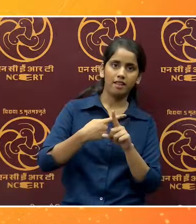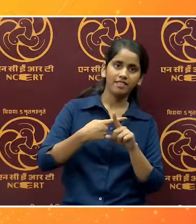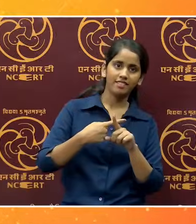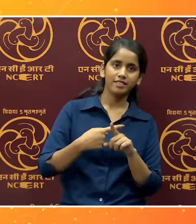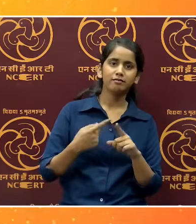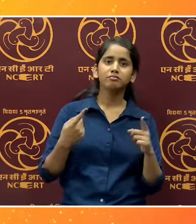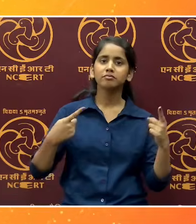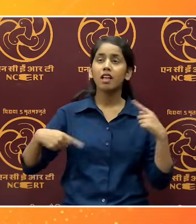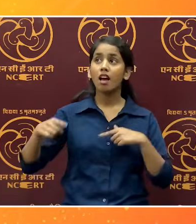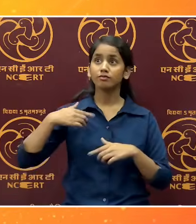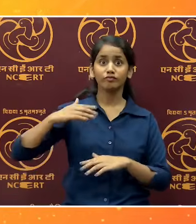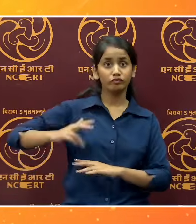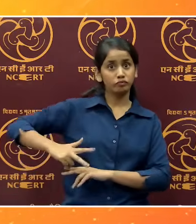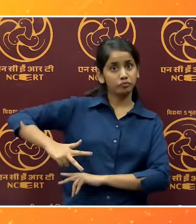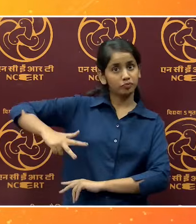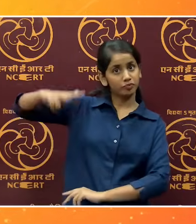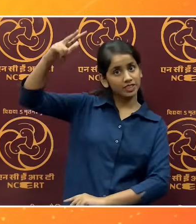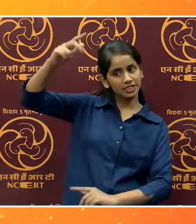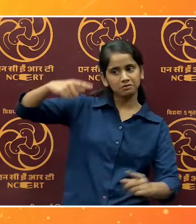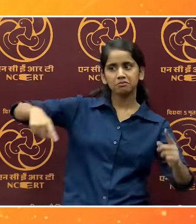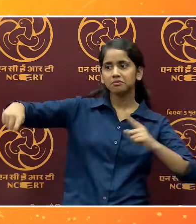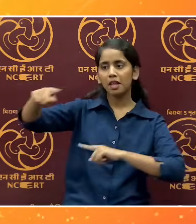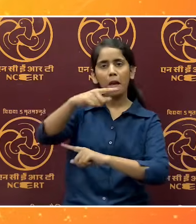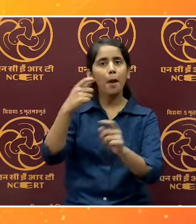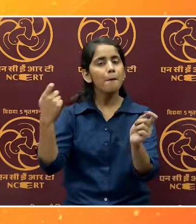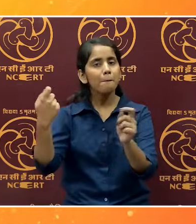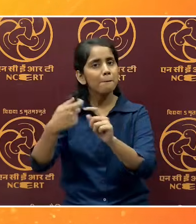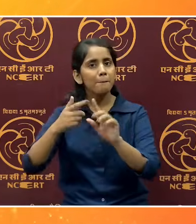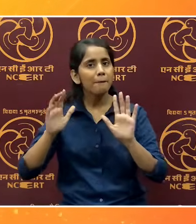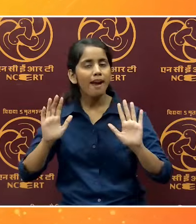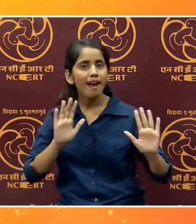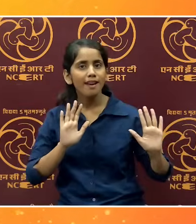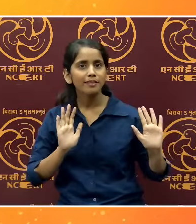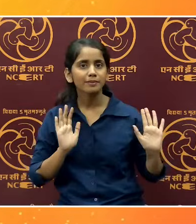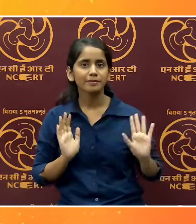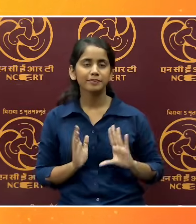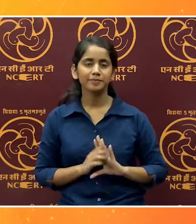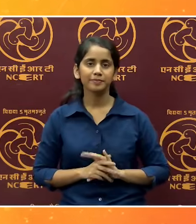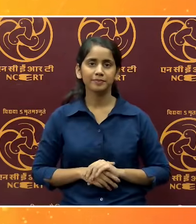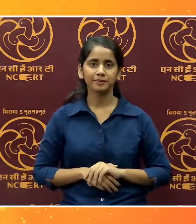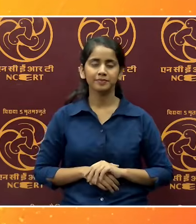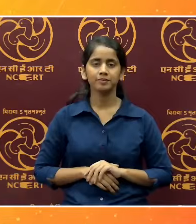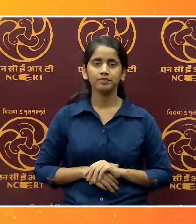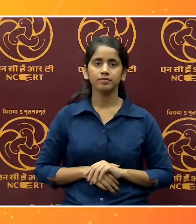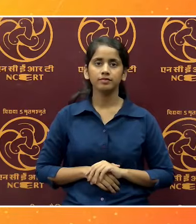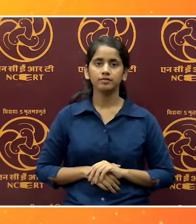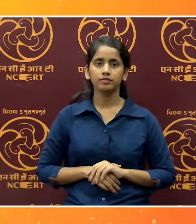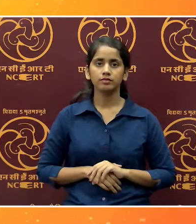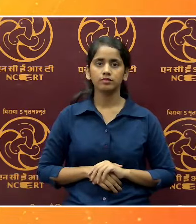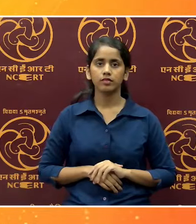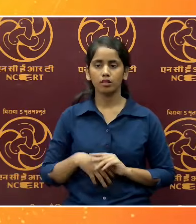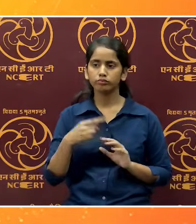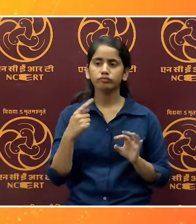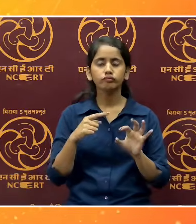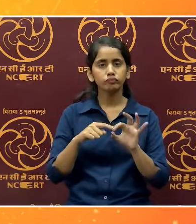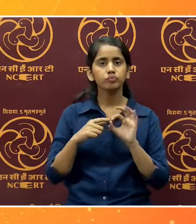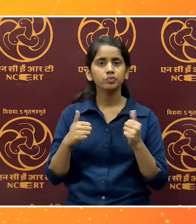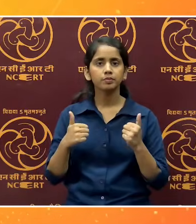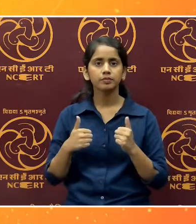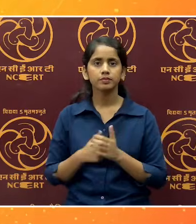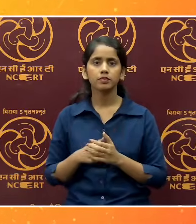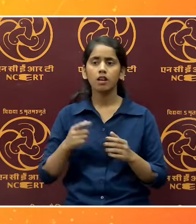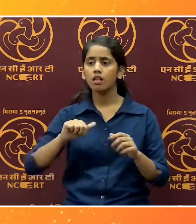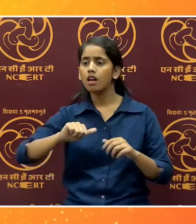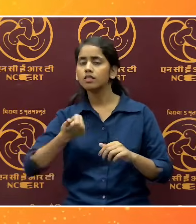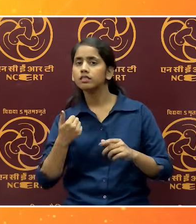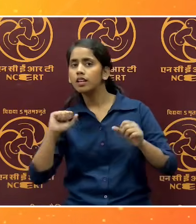him to hide in its surroundings. Yeah. Okay, so there was some short questions. Now there is another